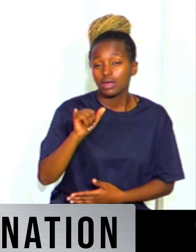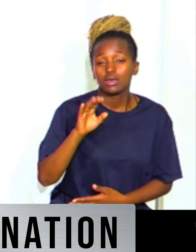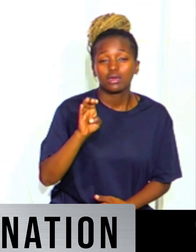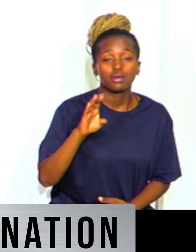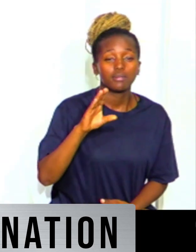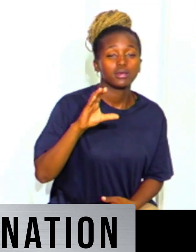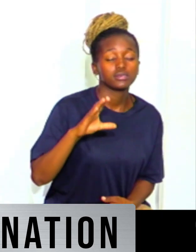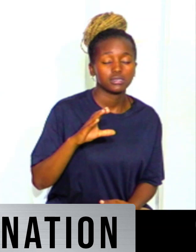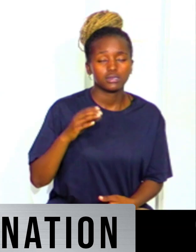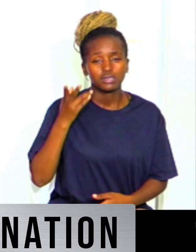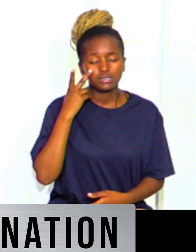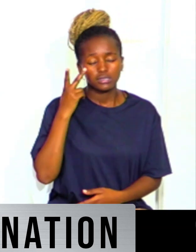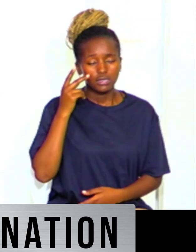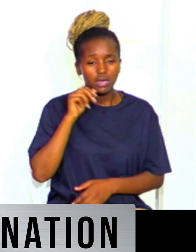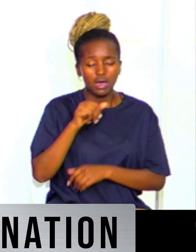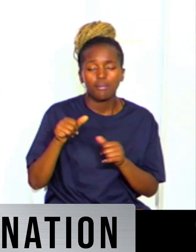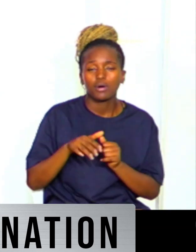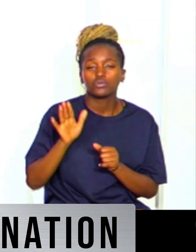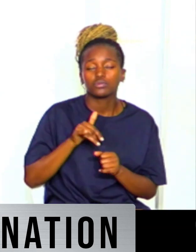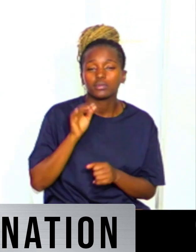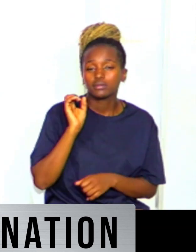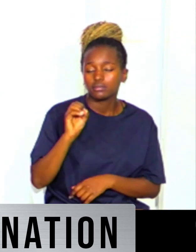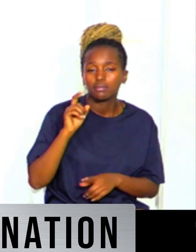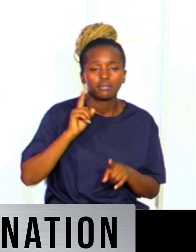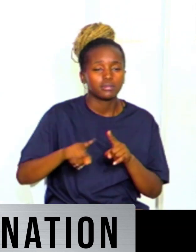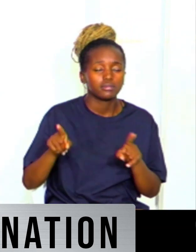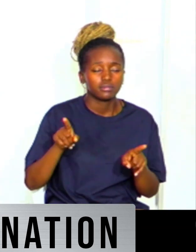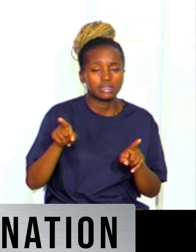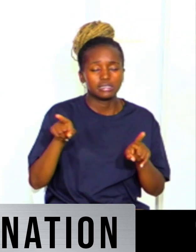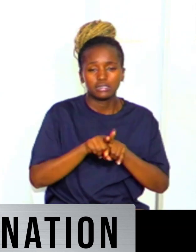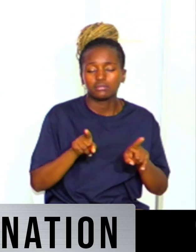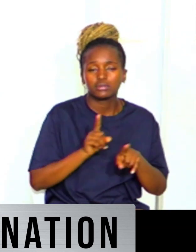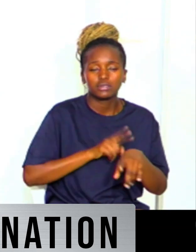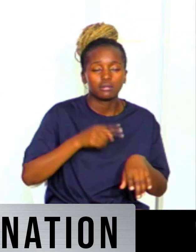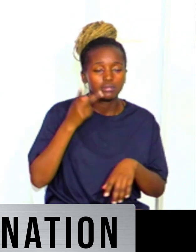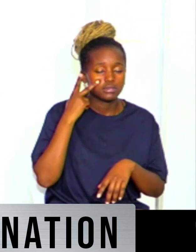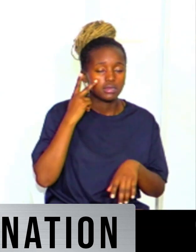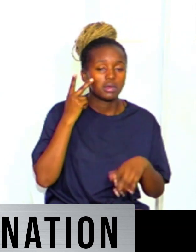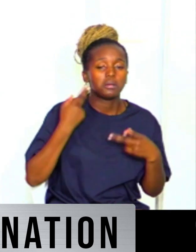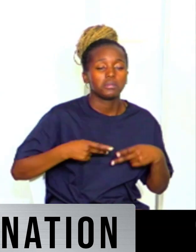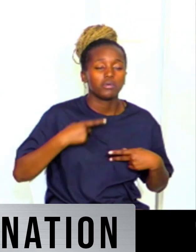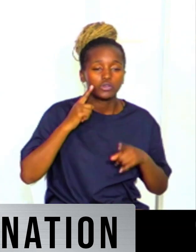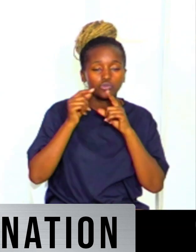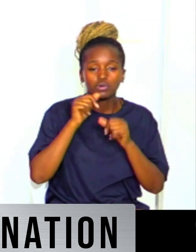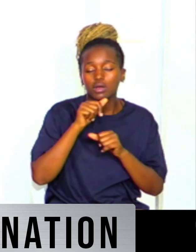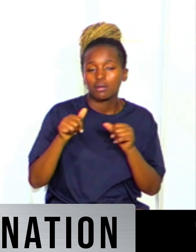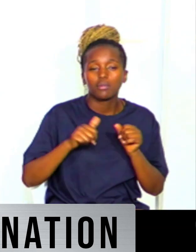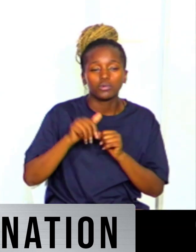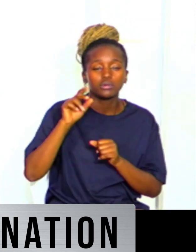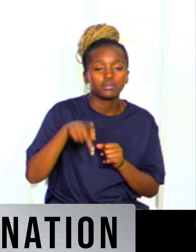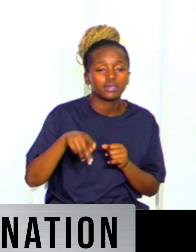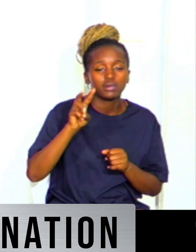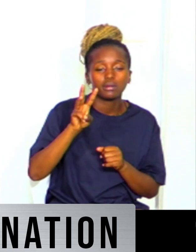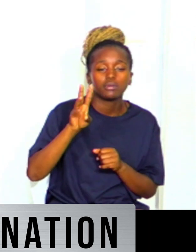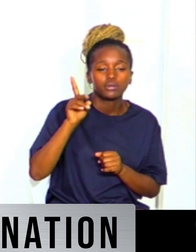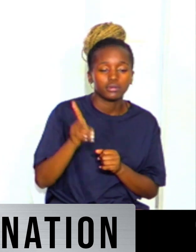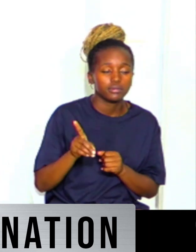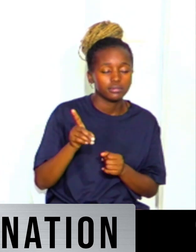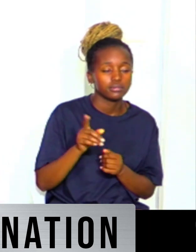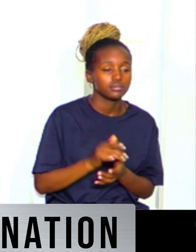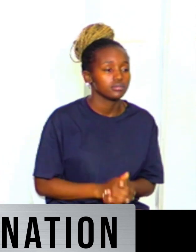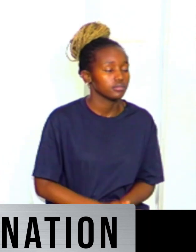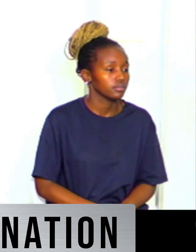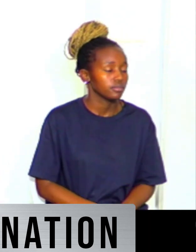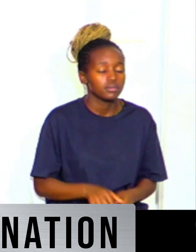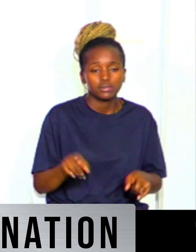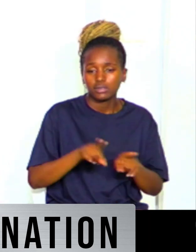But nobody mentioned PWDs. No one. I think there was one person with a disability who